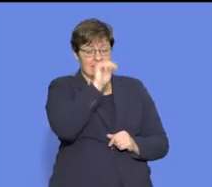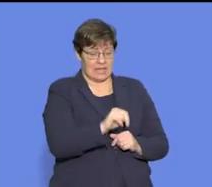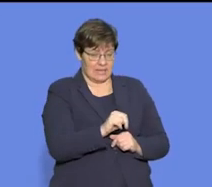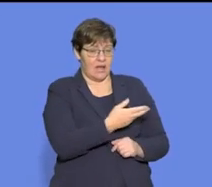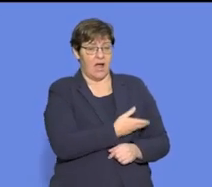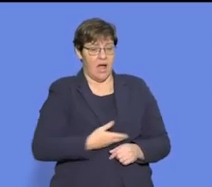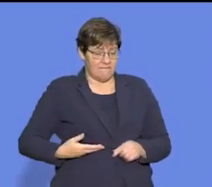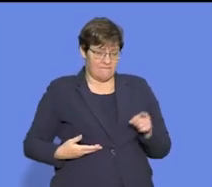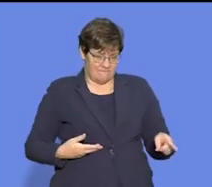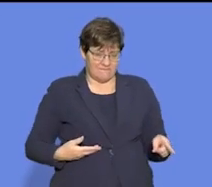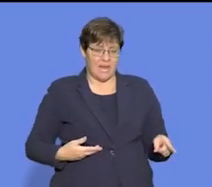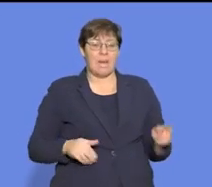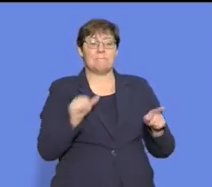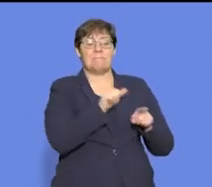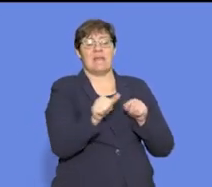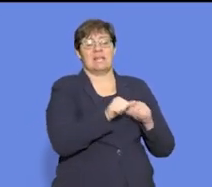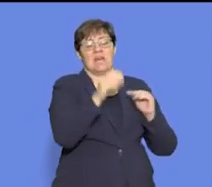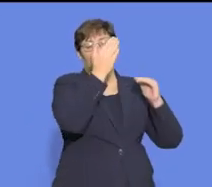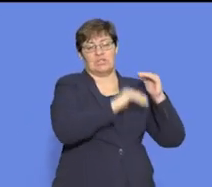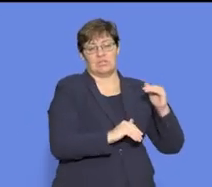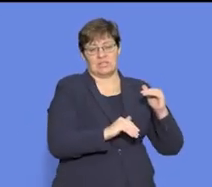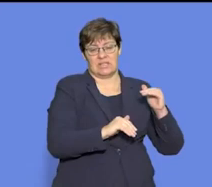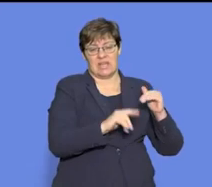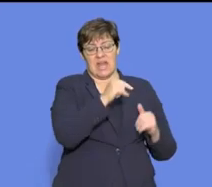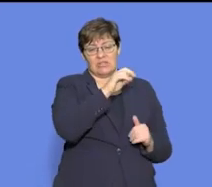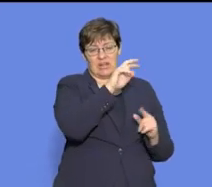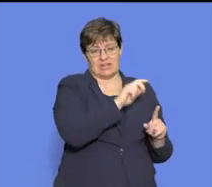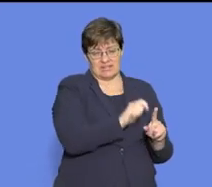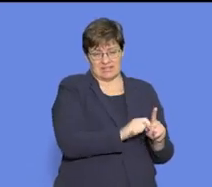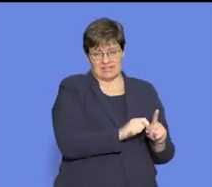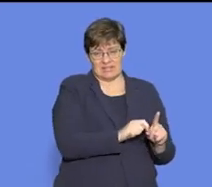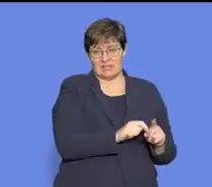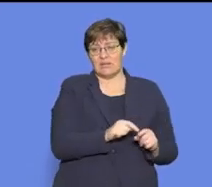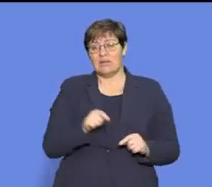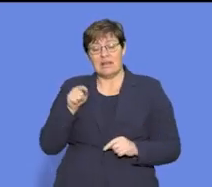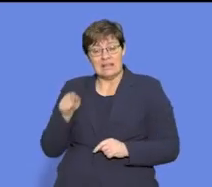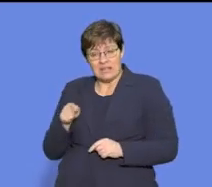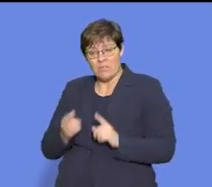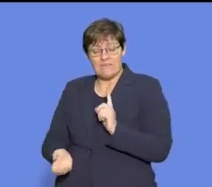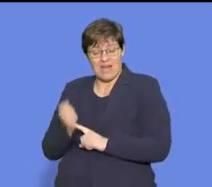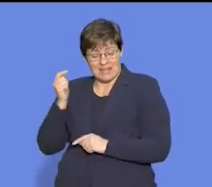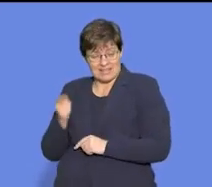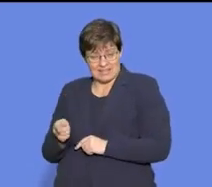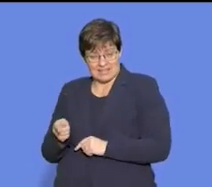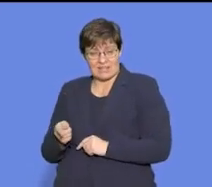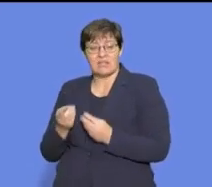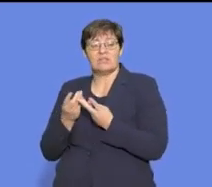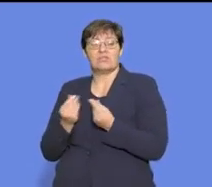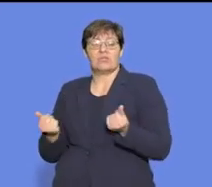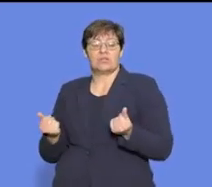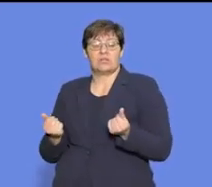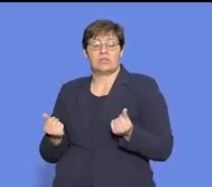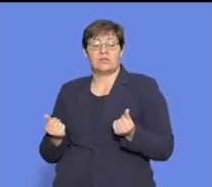say the zinc half cell is the better reducing agent. Where this one, we're finding